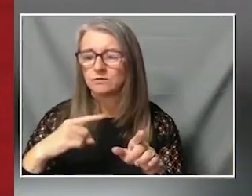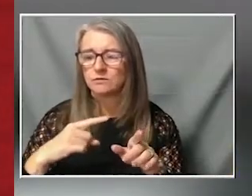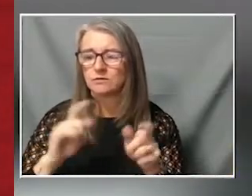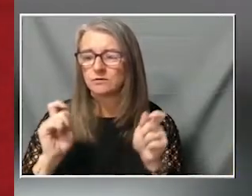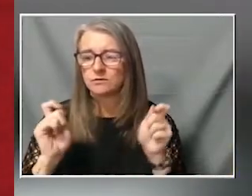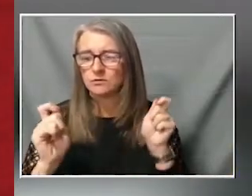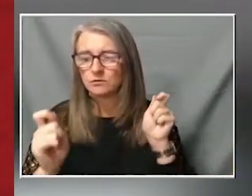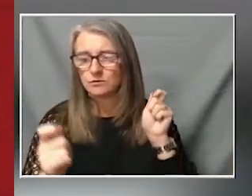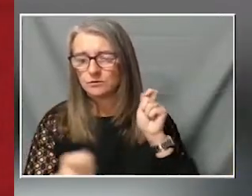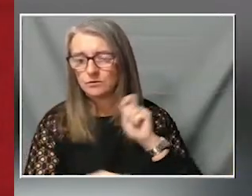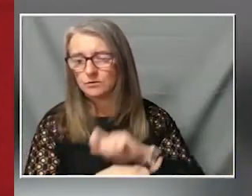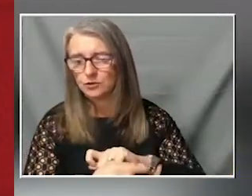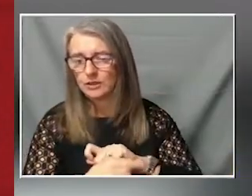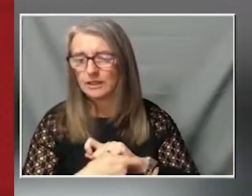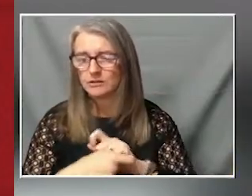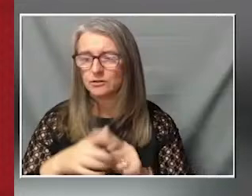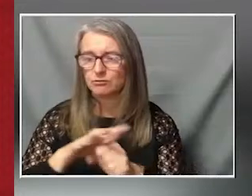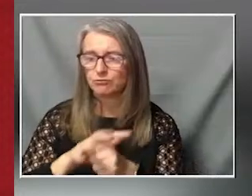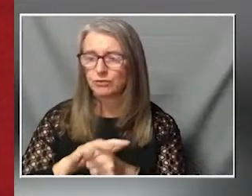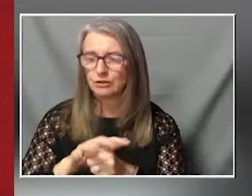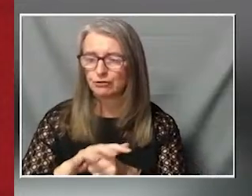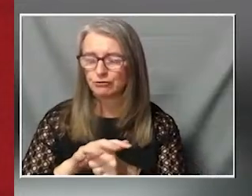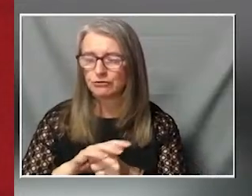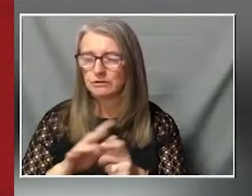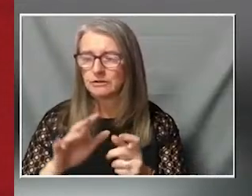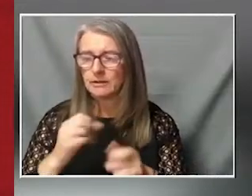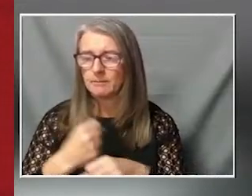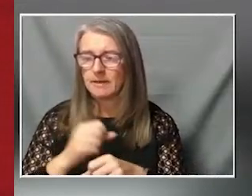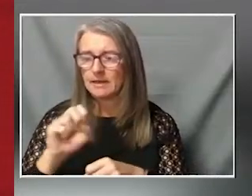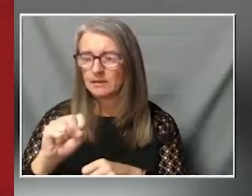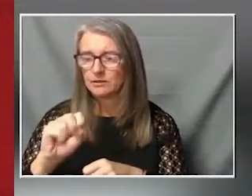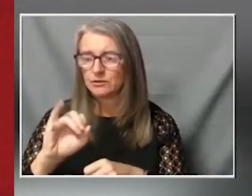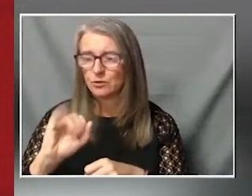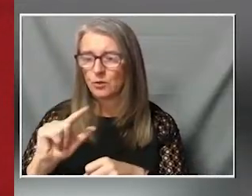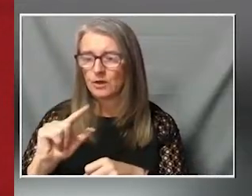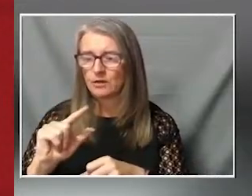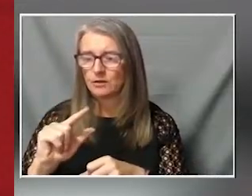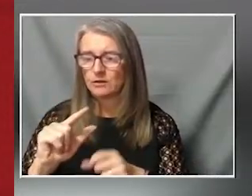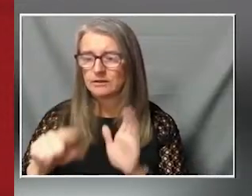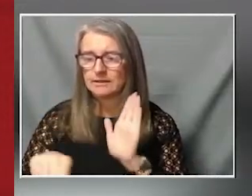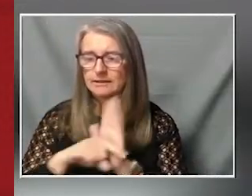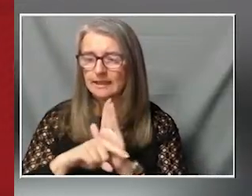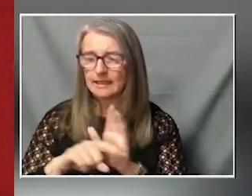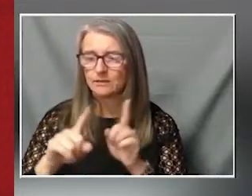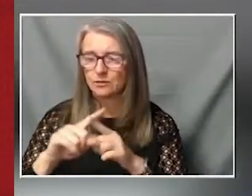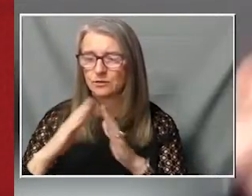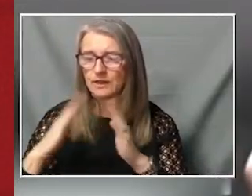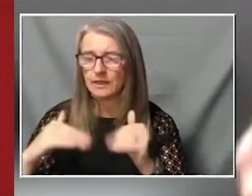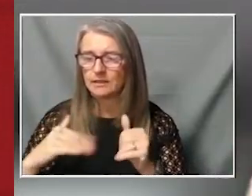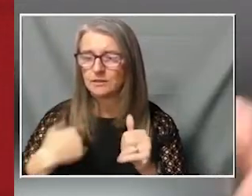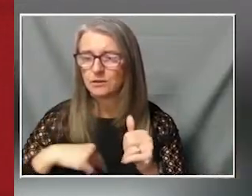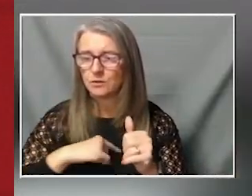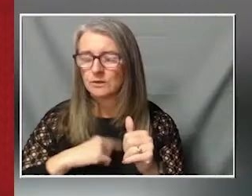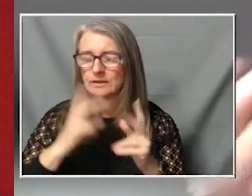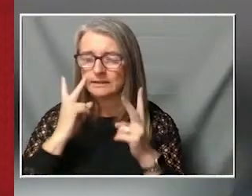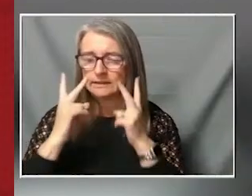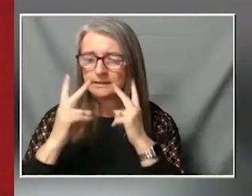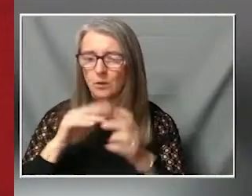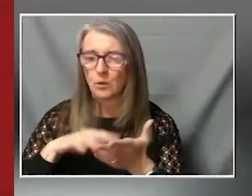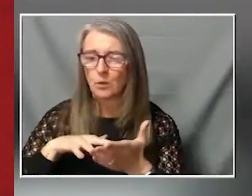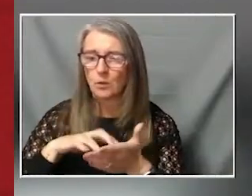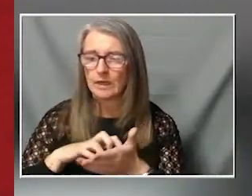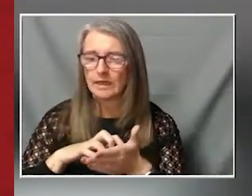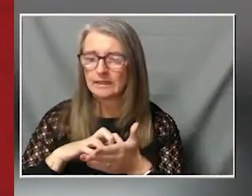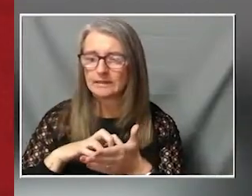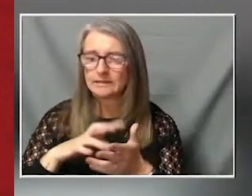invert those pressure differentials. And we're trying to make the soil negative to the house, which weakens the ability of the house to pull